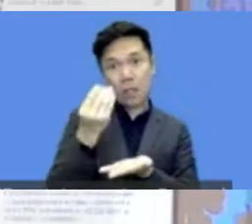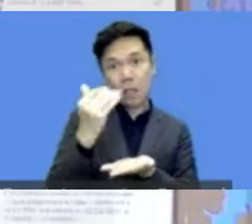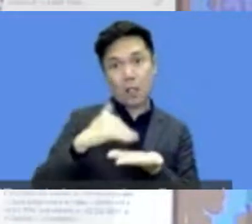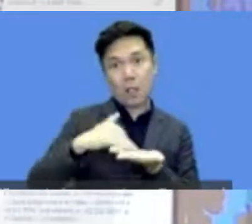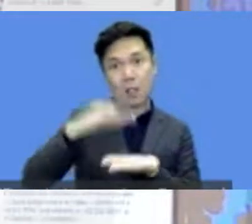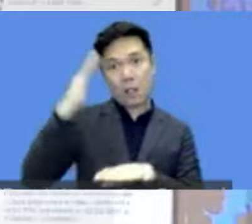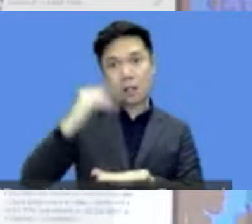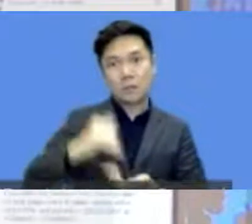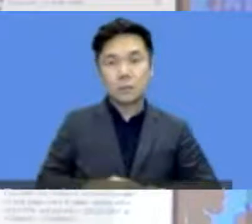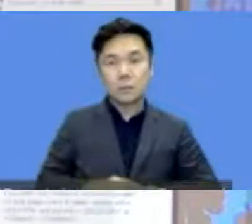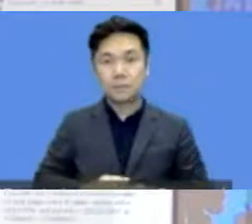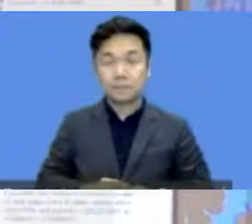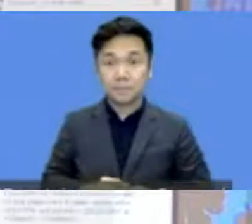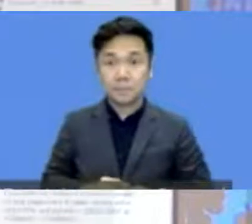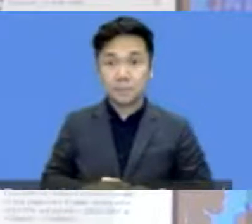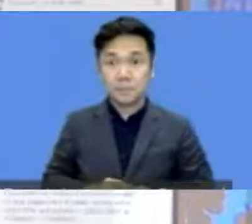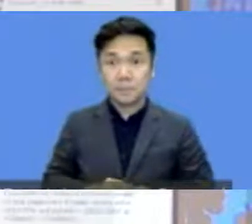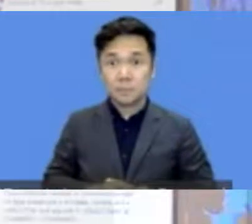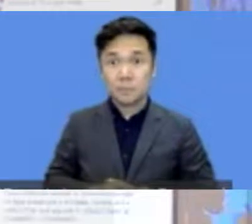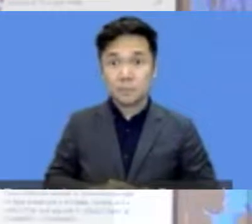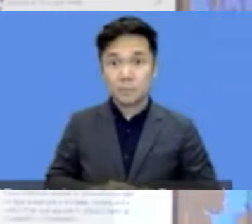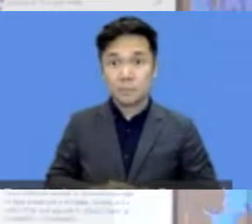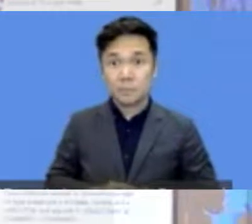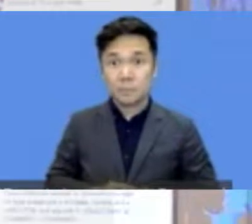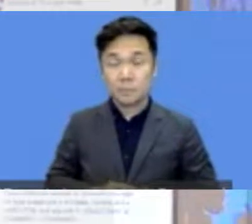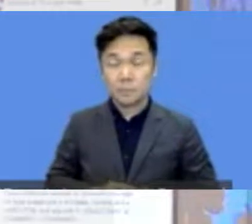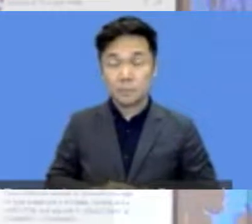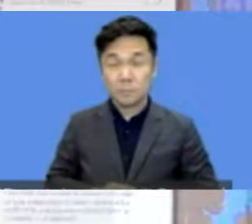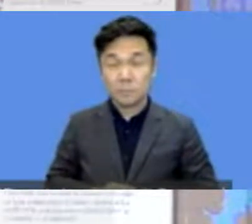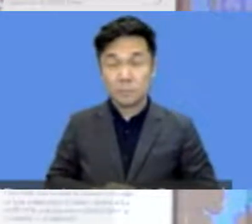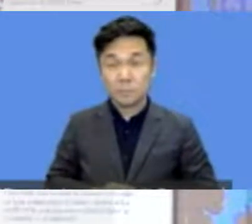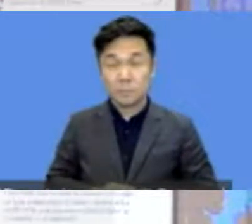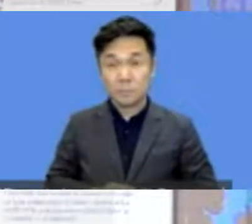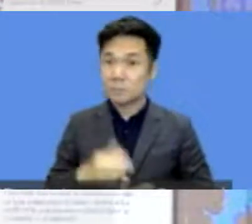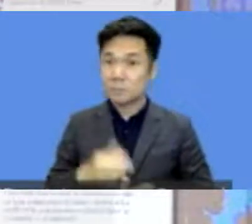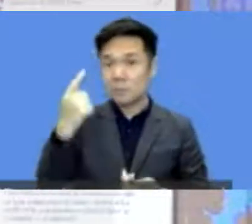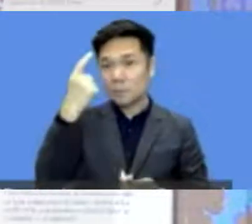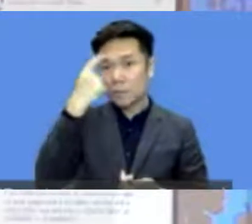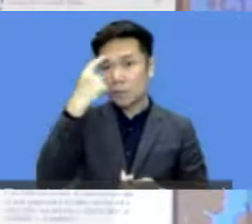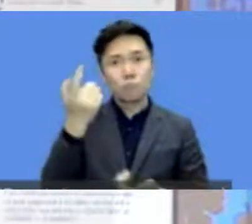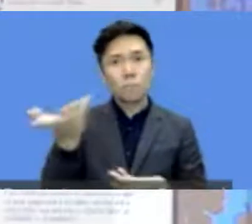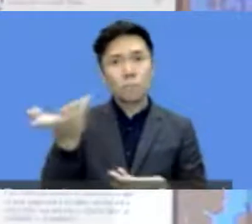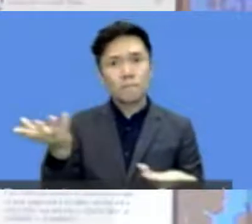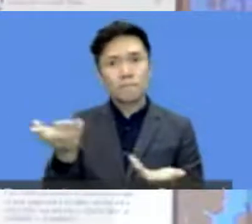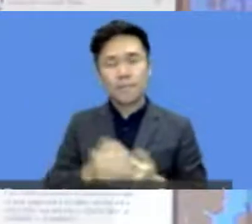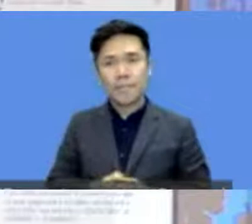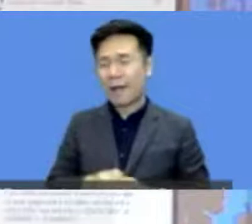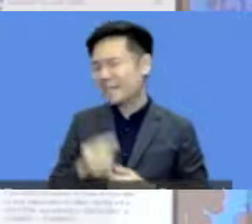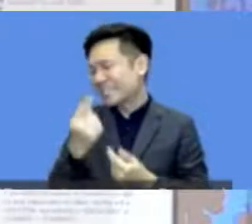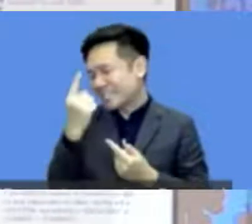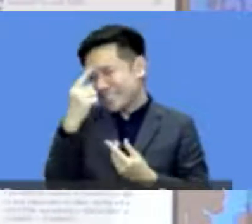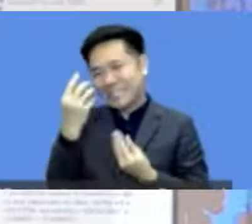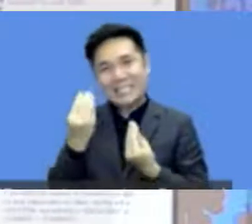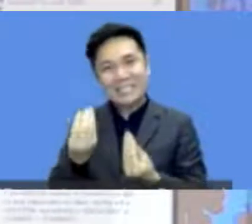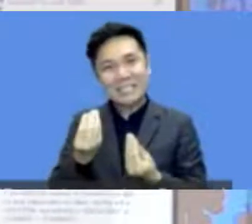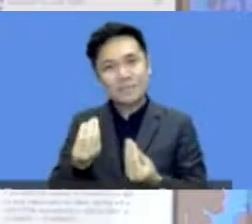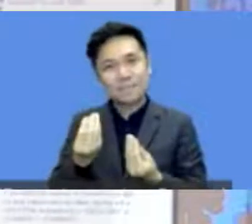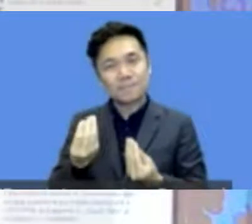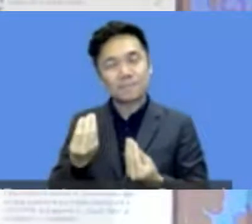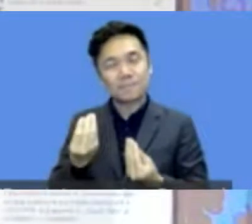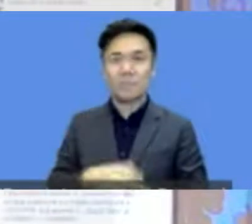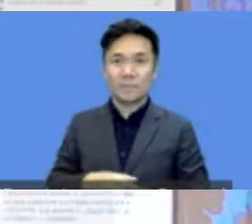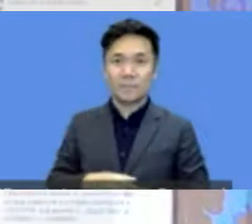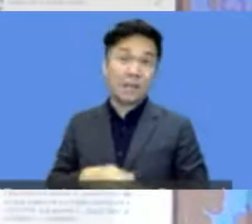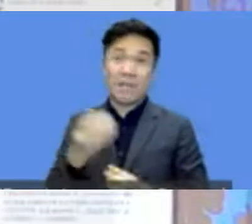for example, right? So if you have any experience on or formula or strategy to